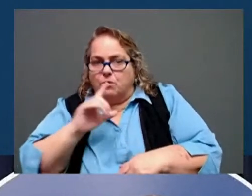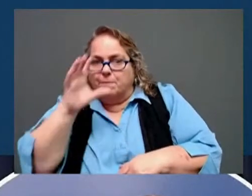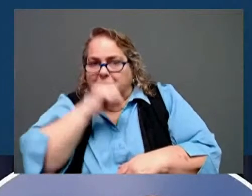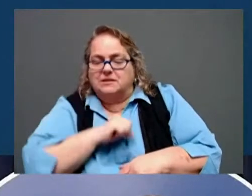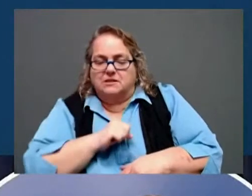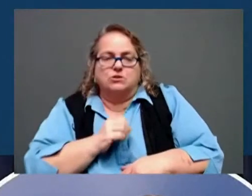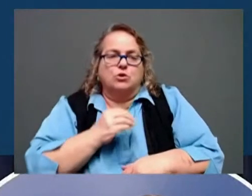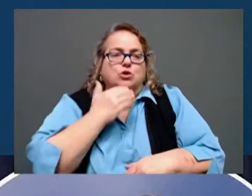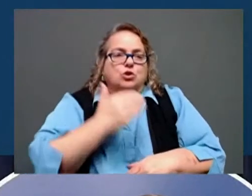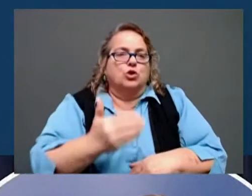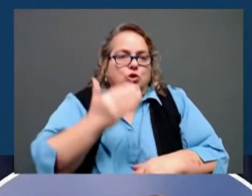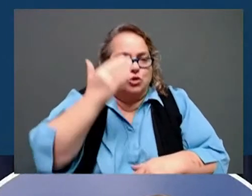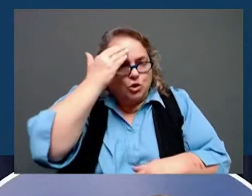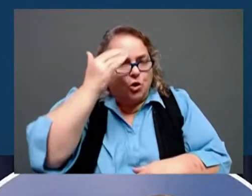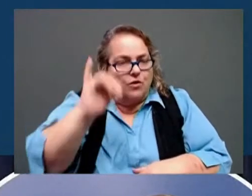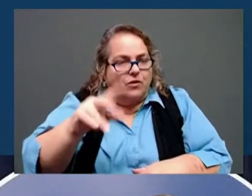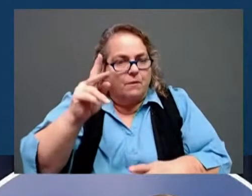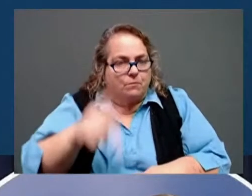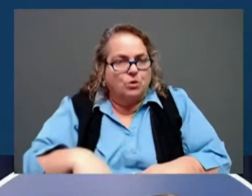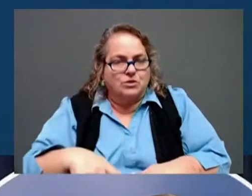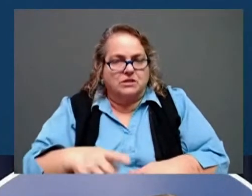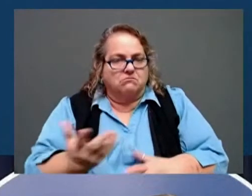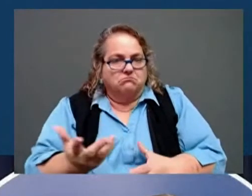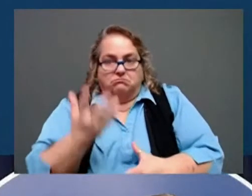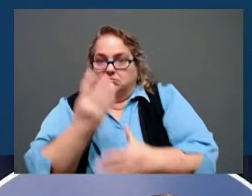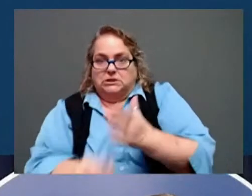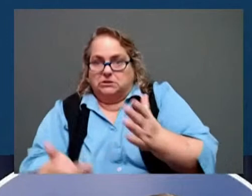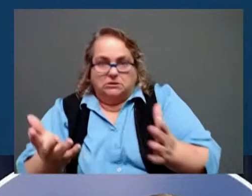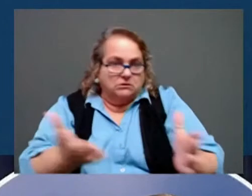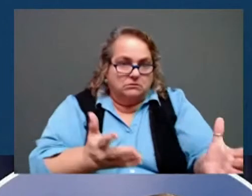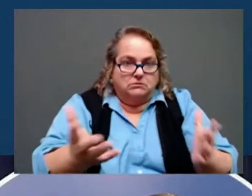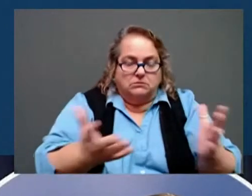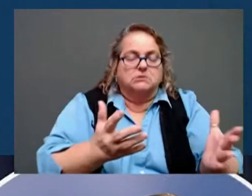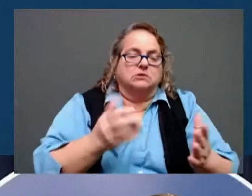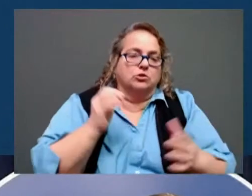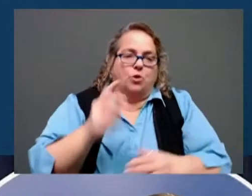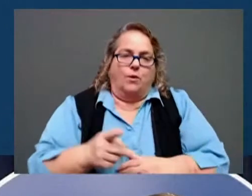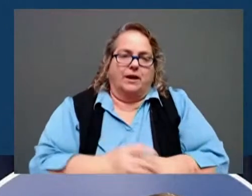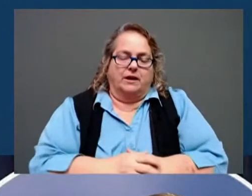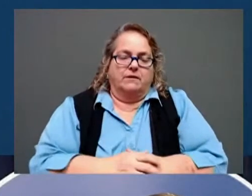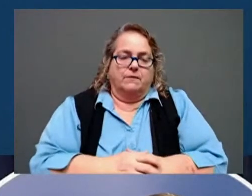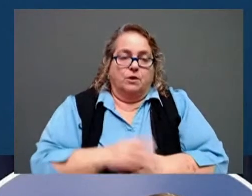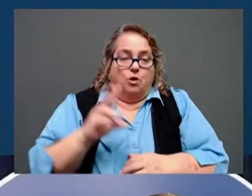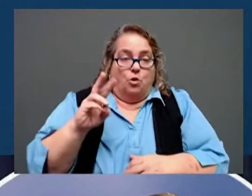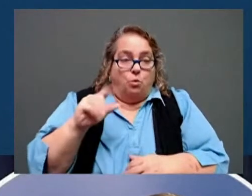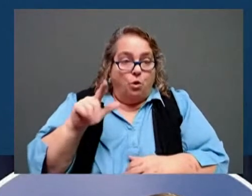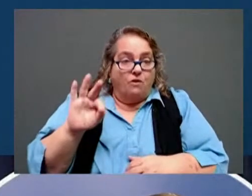is okay. So again, if you're in Wolf or Morgan County, you got one set number,